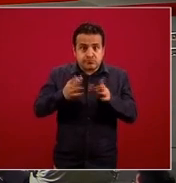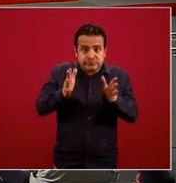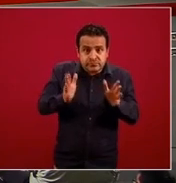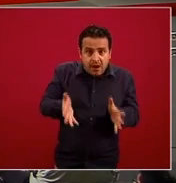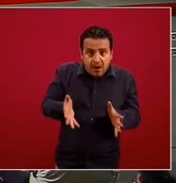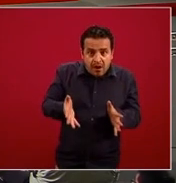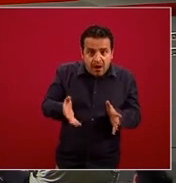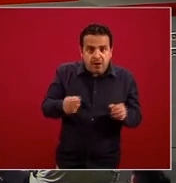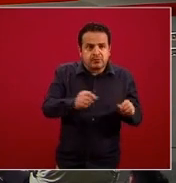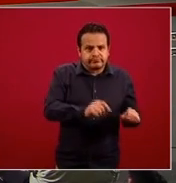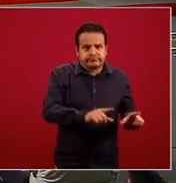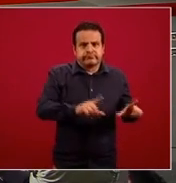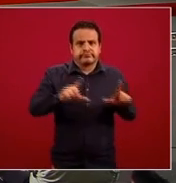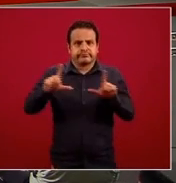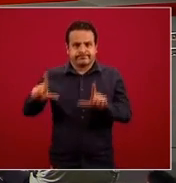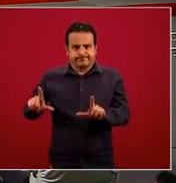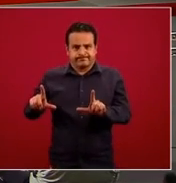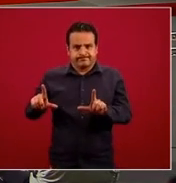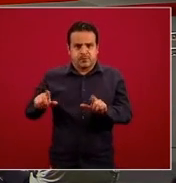measures.